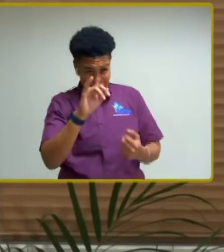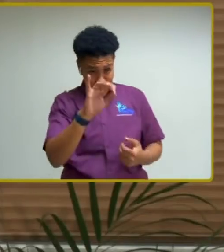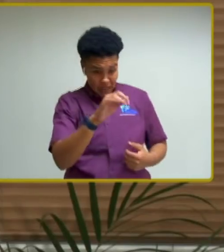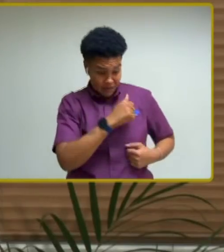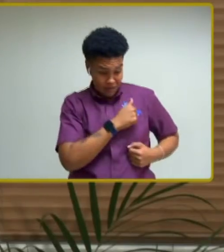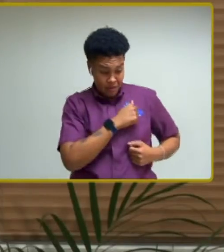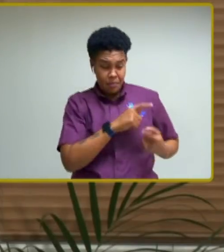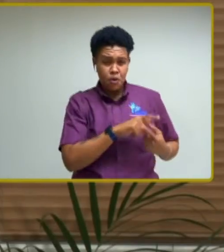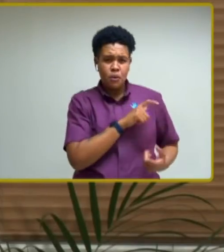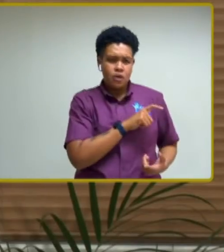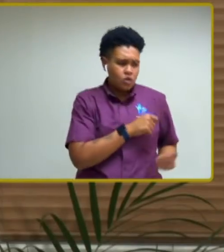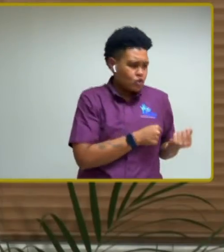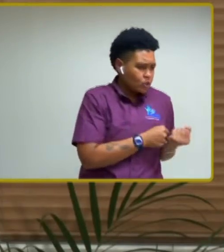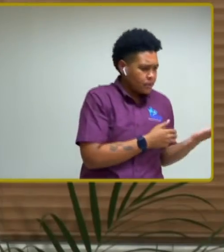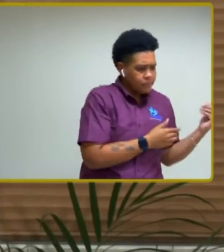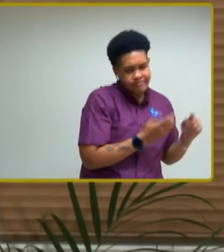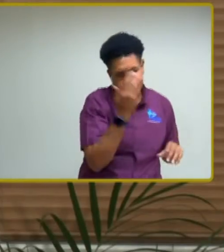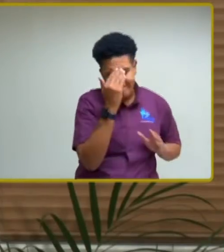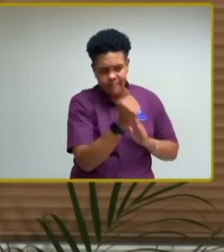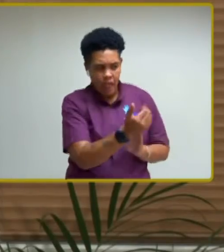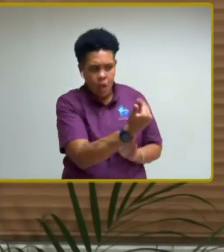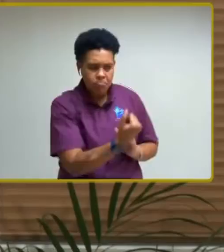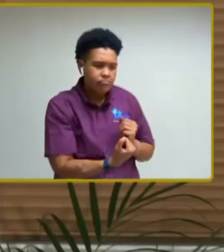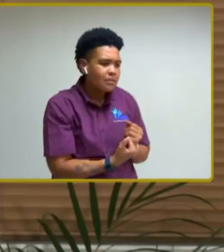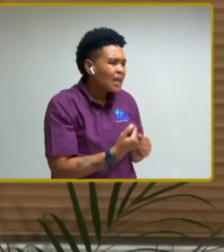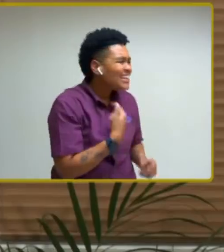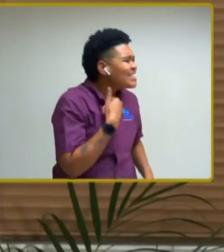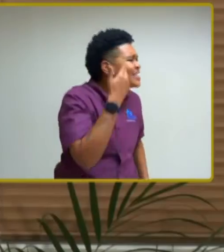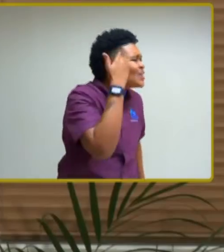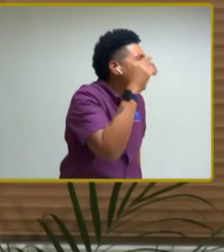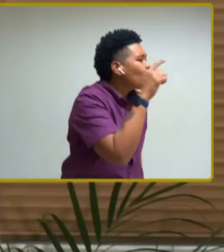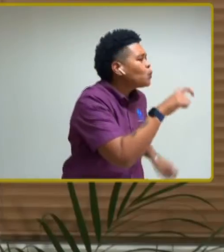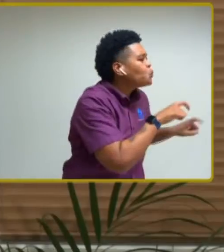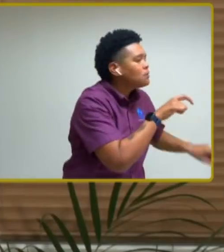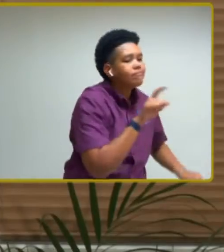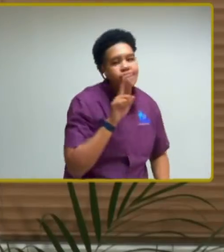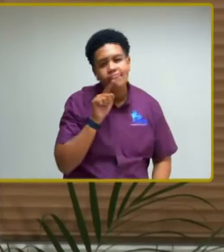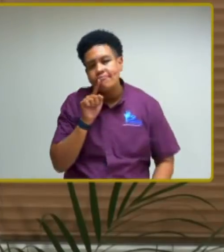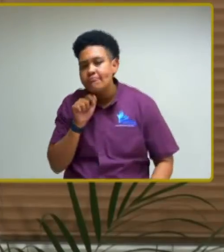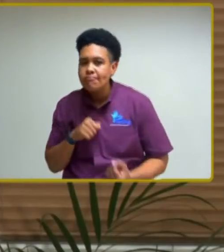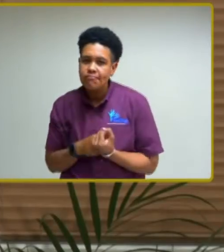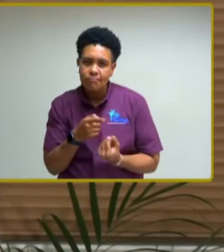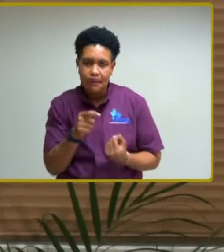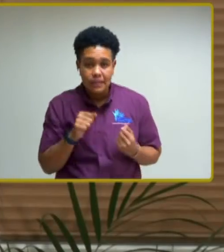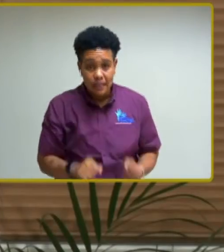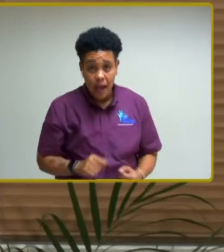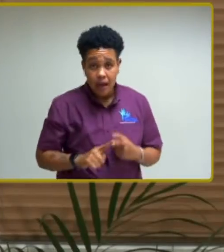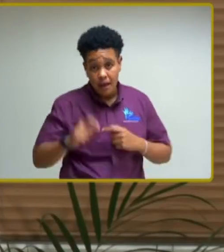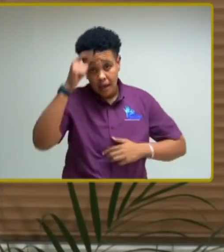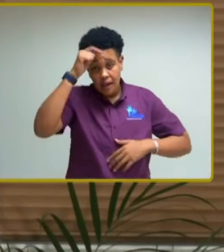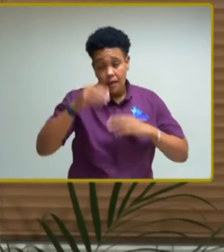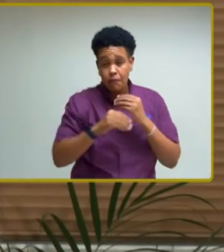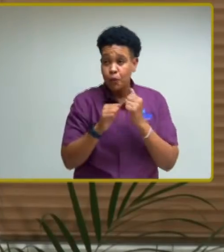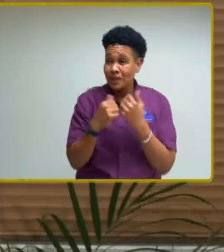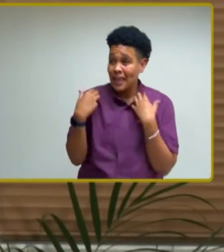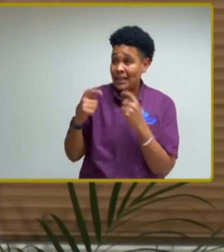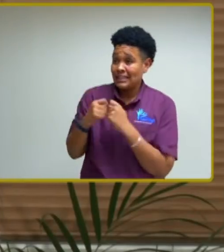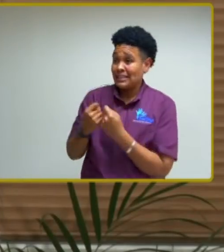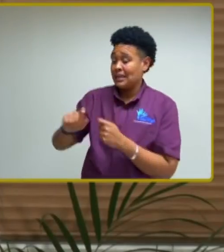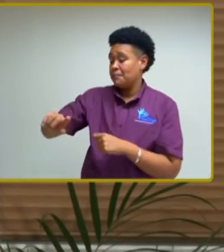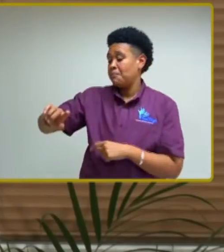of course, to provide directions and answer questions as the case may be, of course, with the health team manning